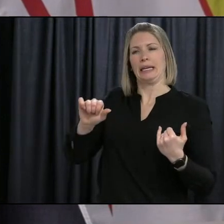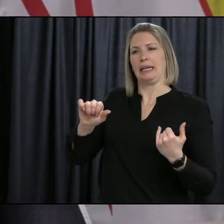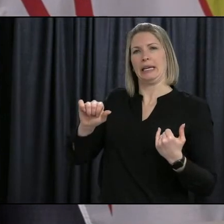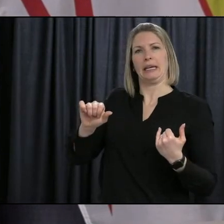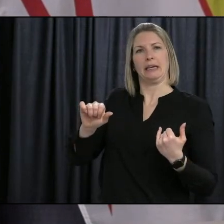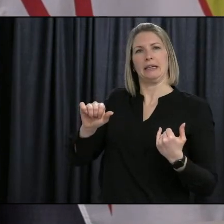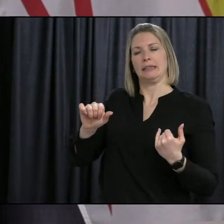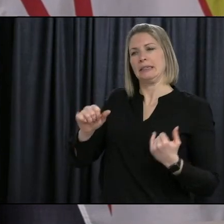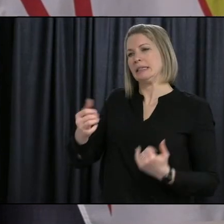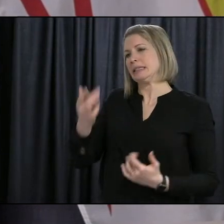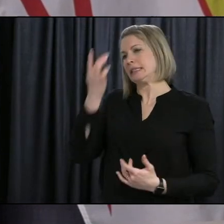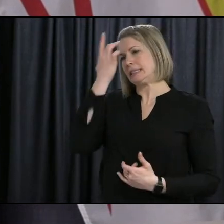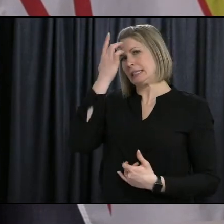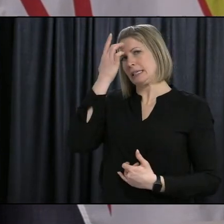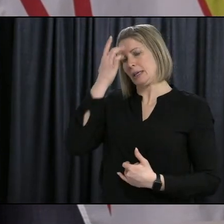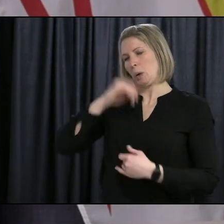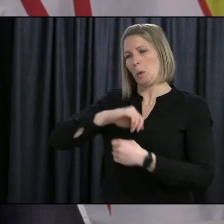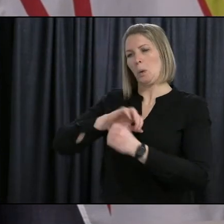are not,